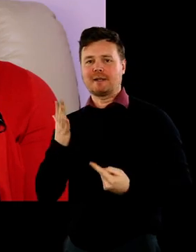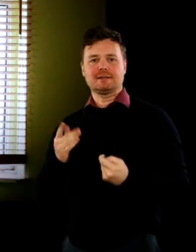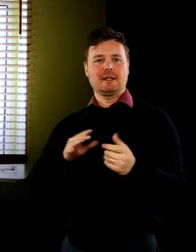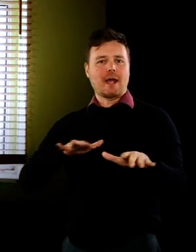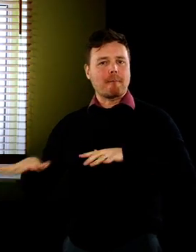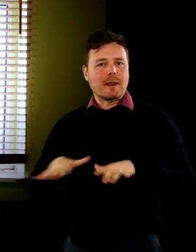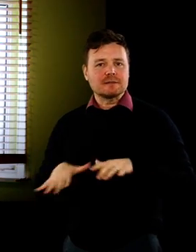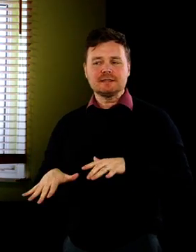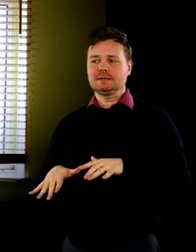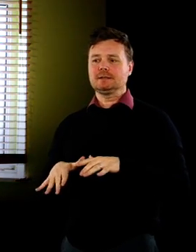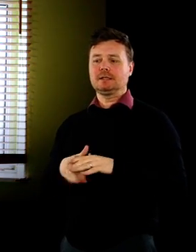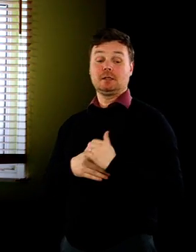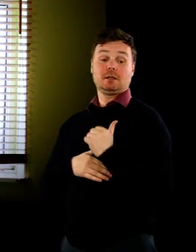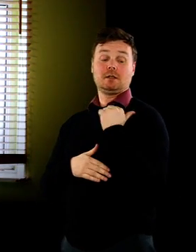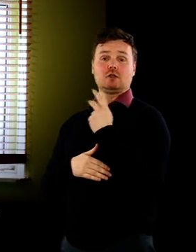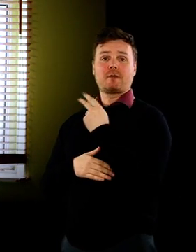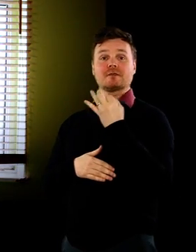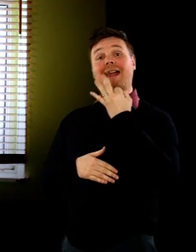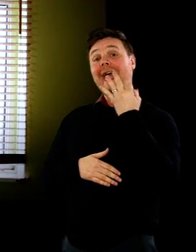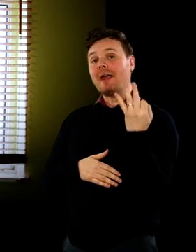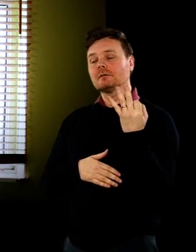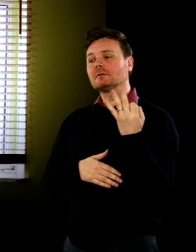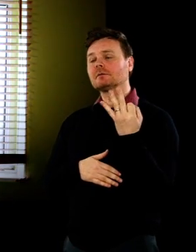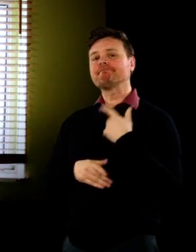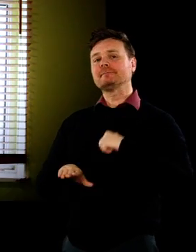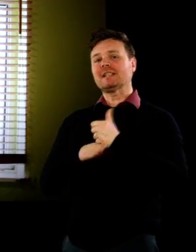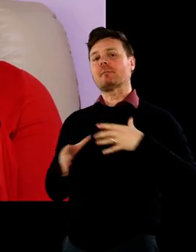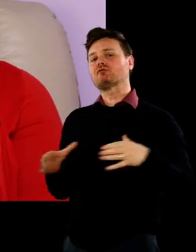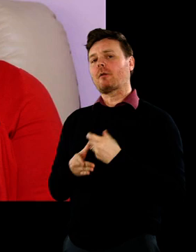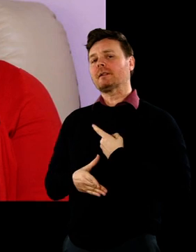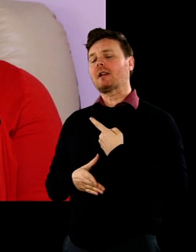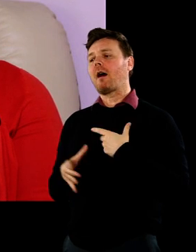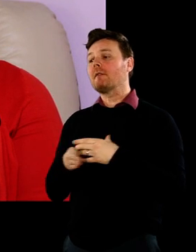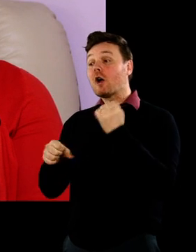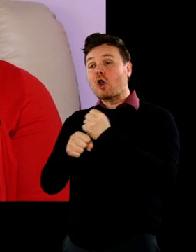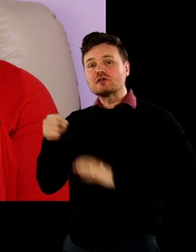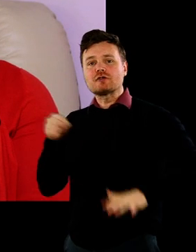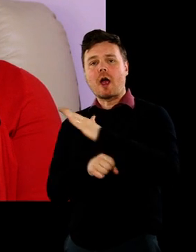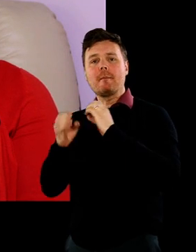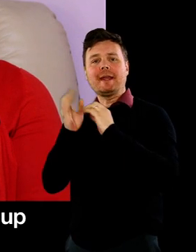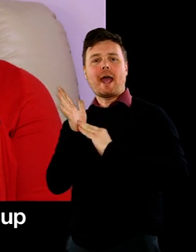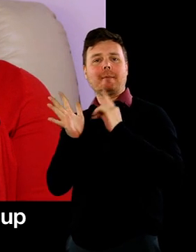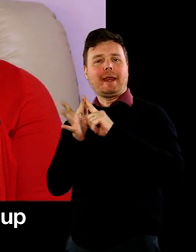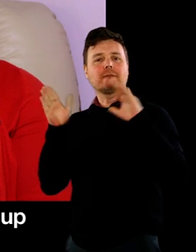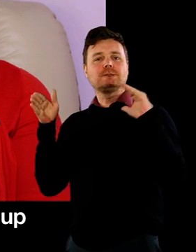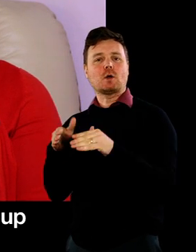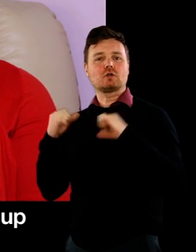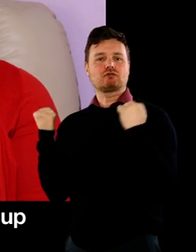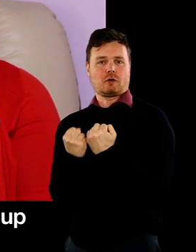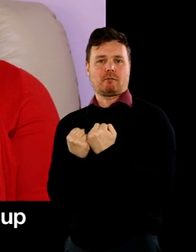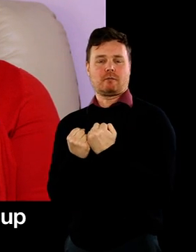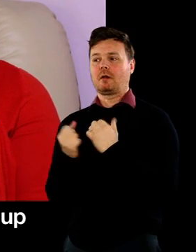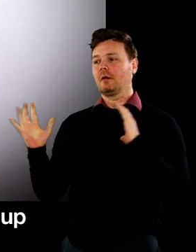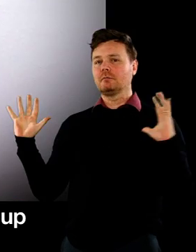learning disability, epilepsy. 2008, I founded a group,